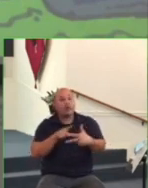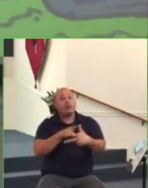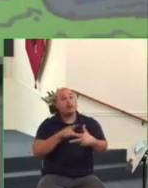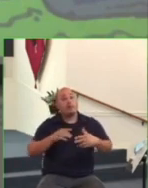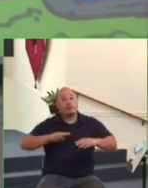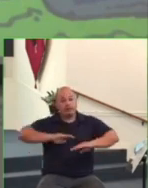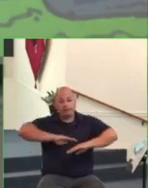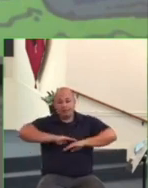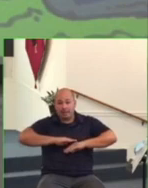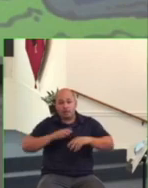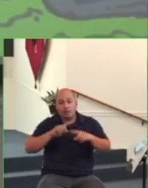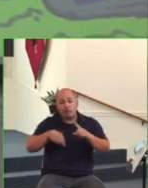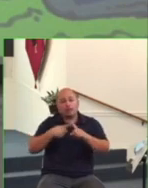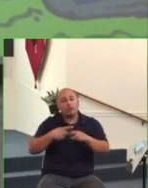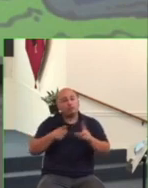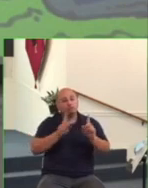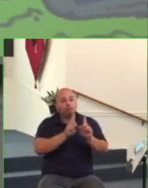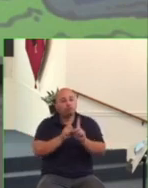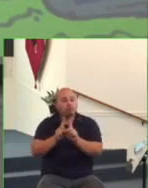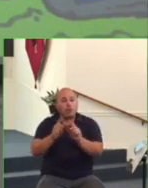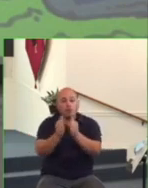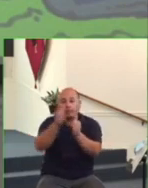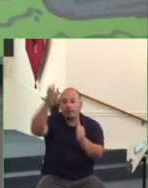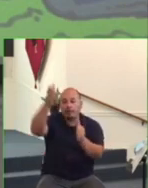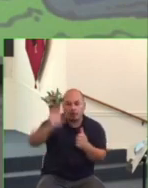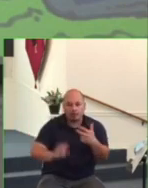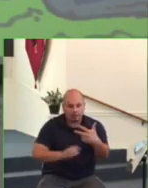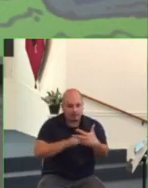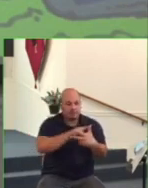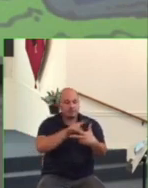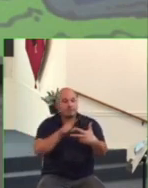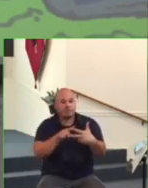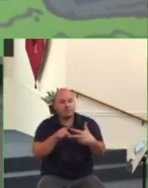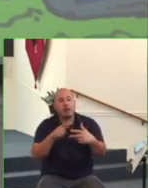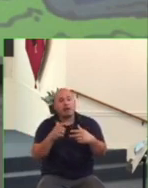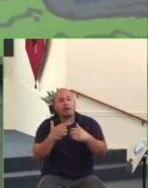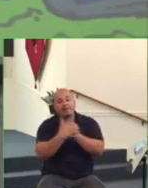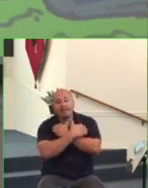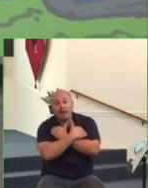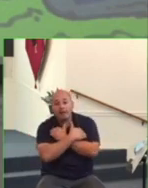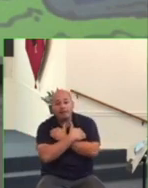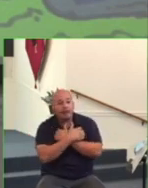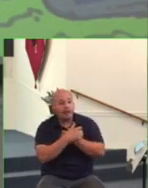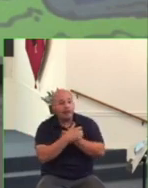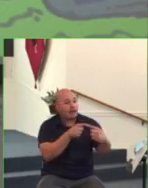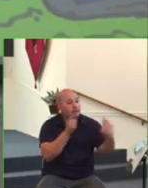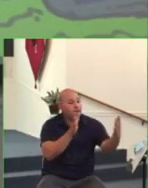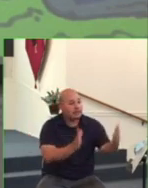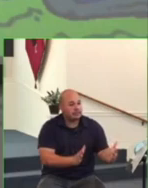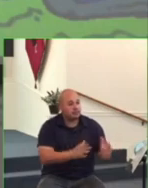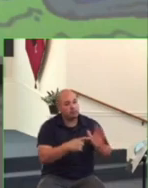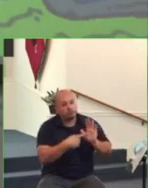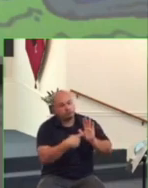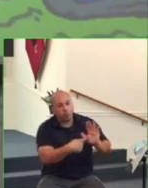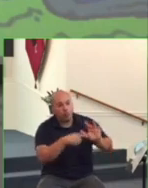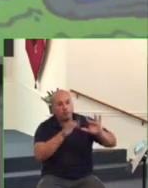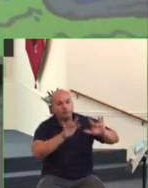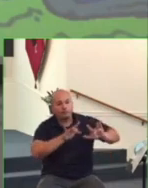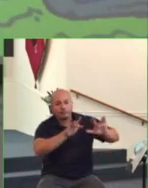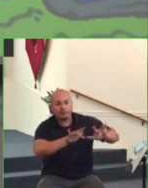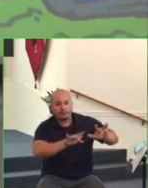it. Don't judge, but forgive. And when the storm comes, you will stand